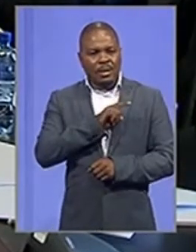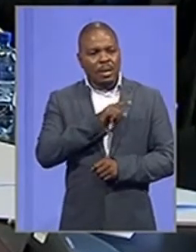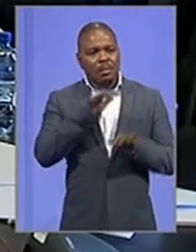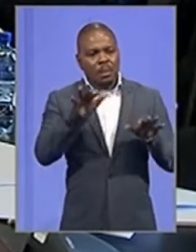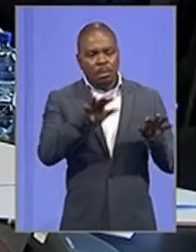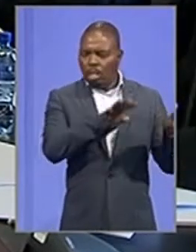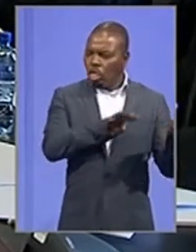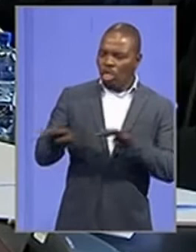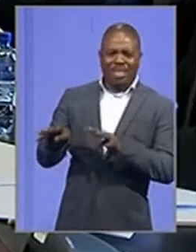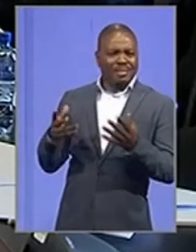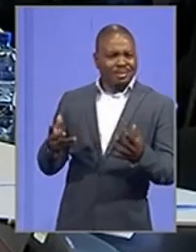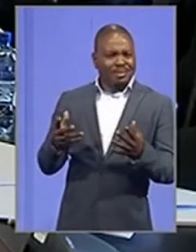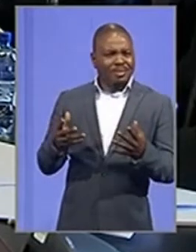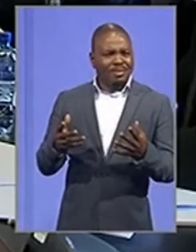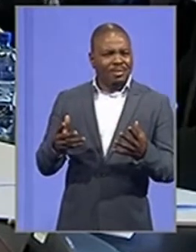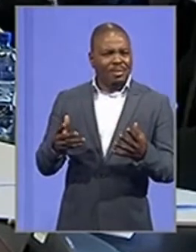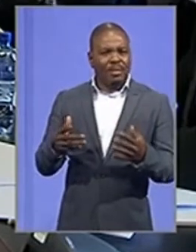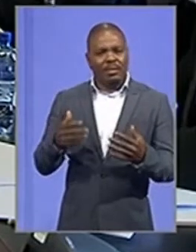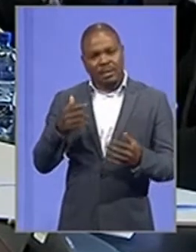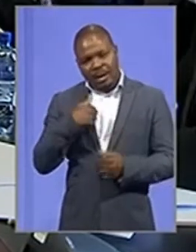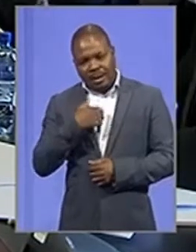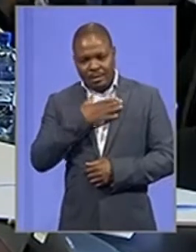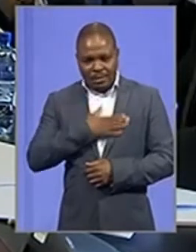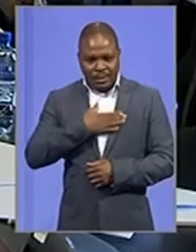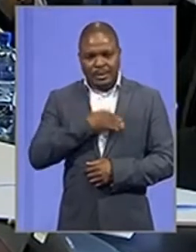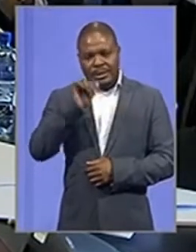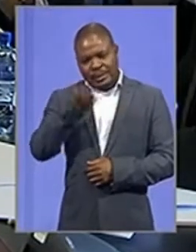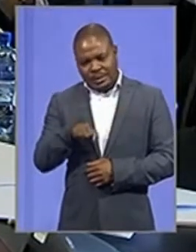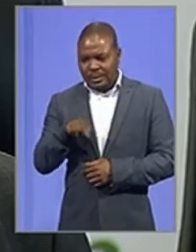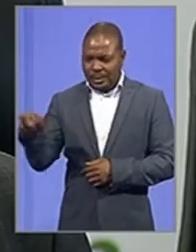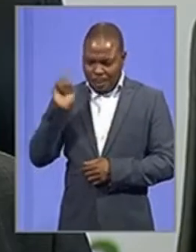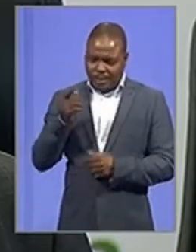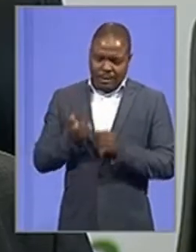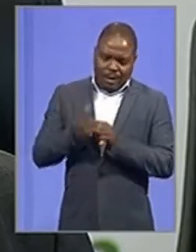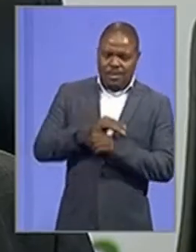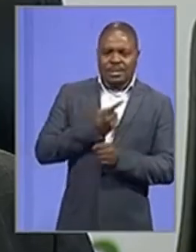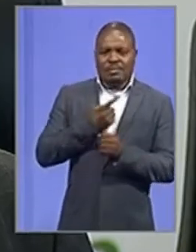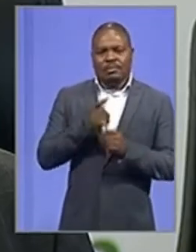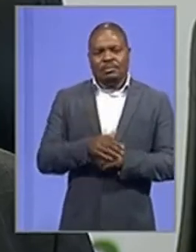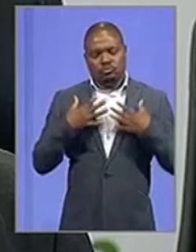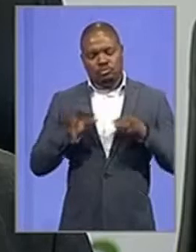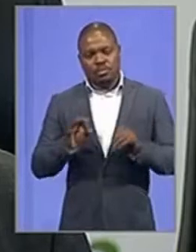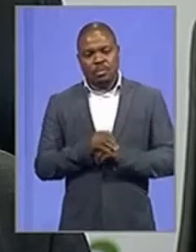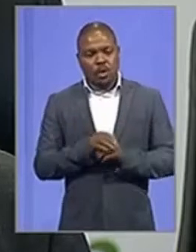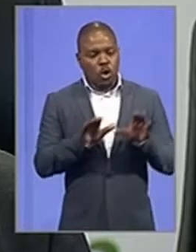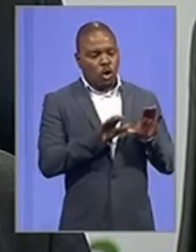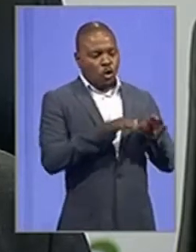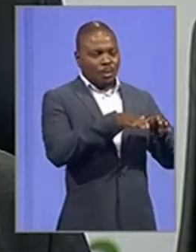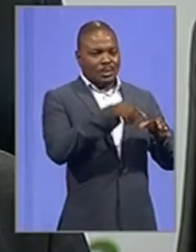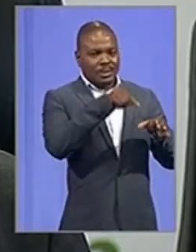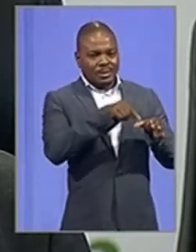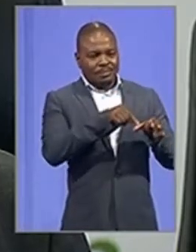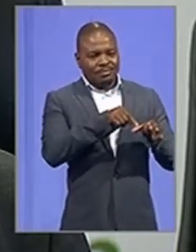attention unnecessary, of which I felt there was no reason for that. Bakhomishene ba be ba sa thabišwa ke ka moo